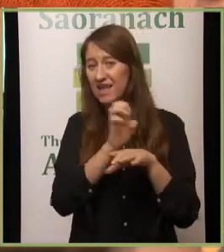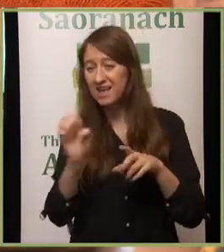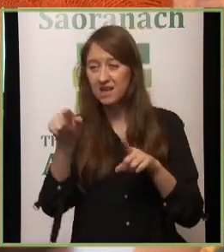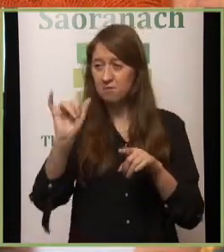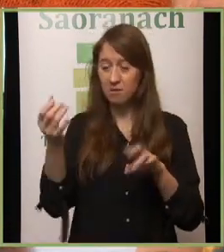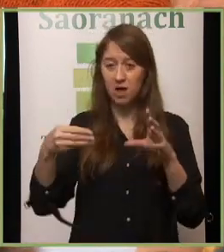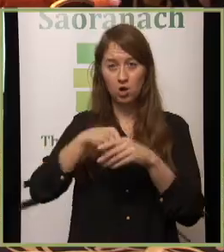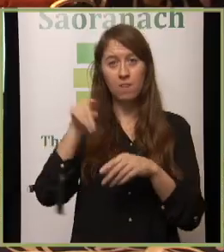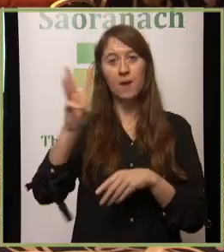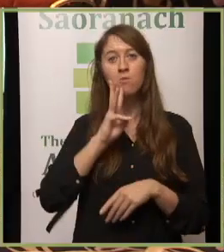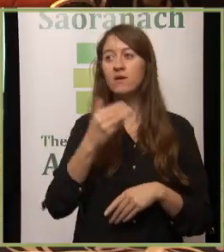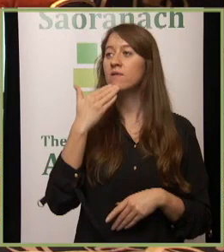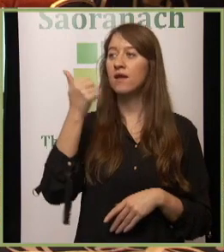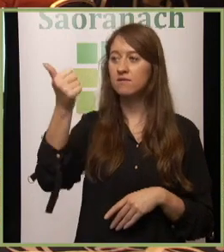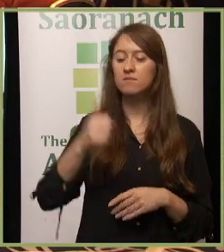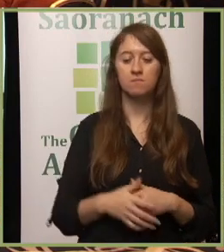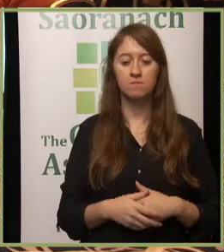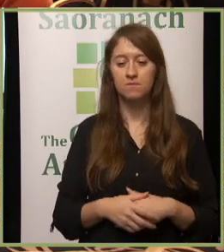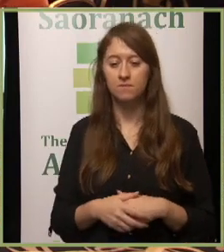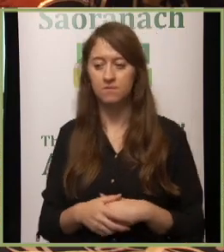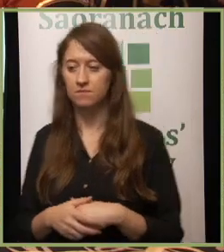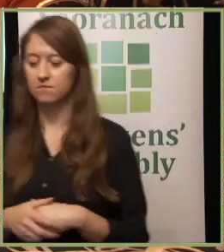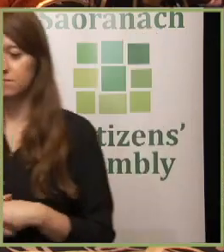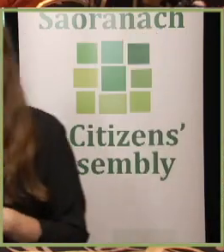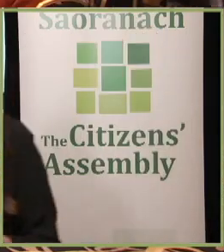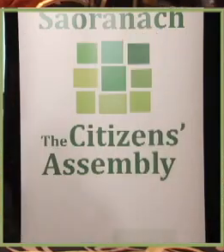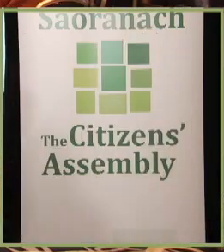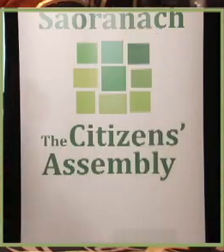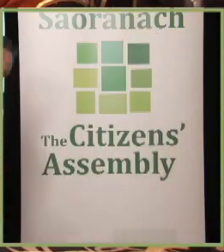Johnny. Well, contractors.